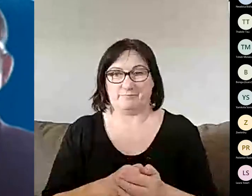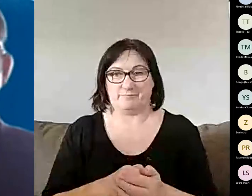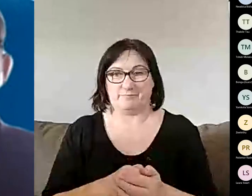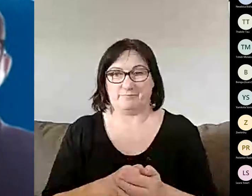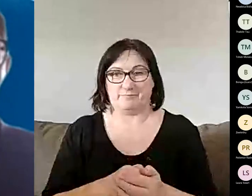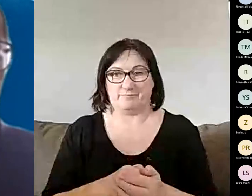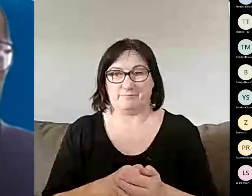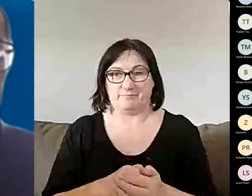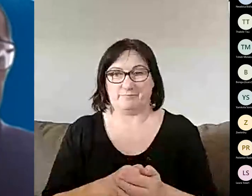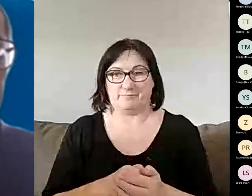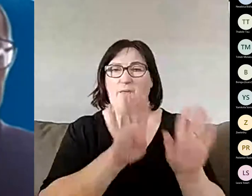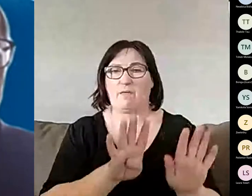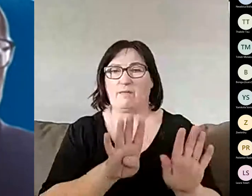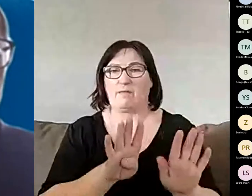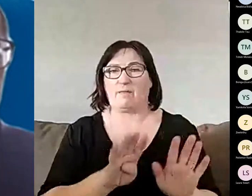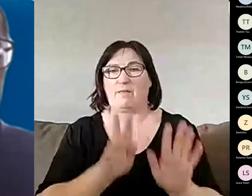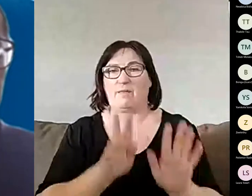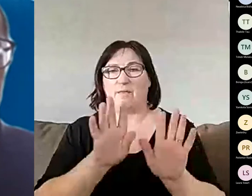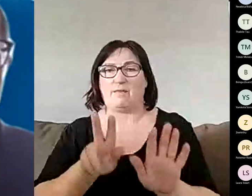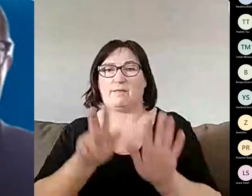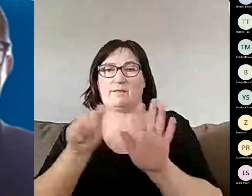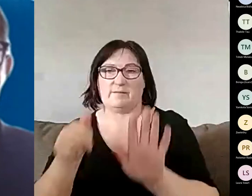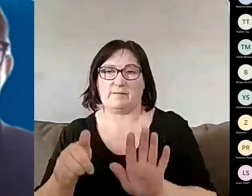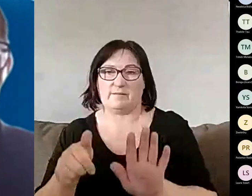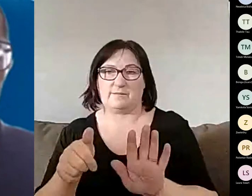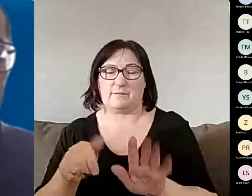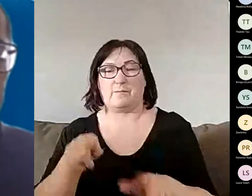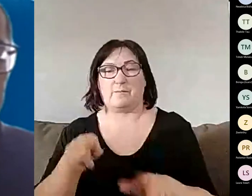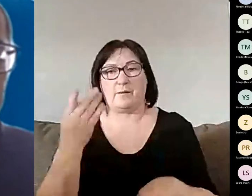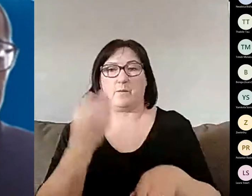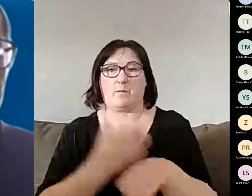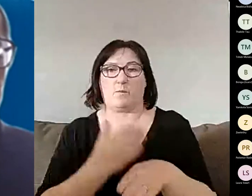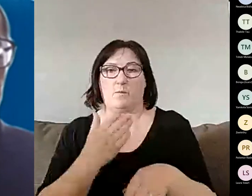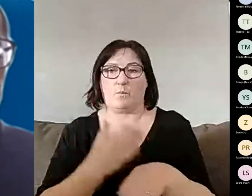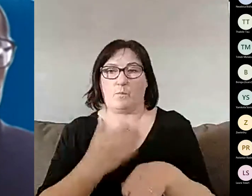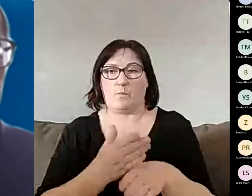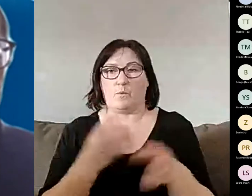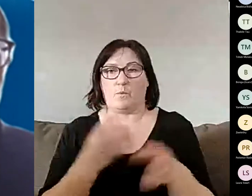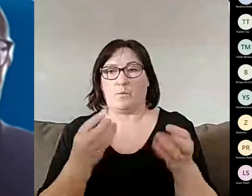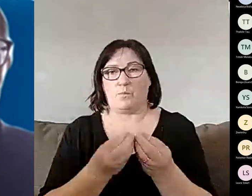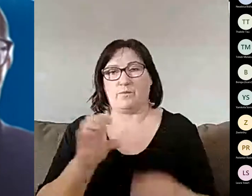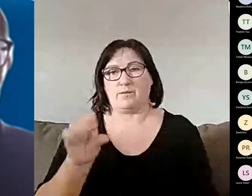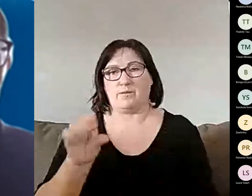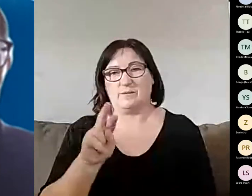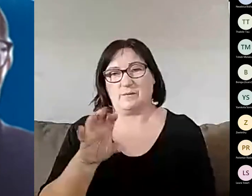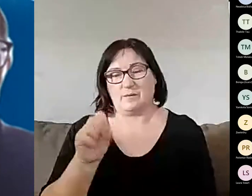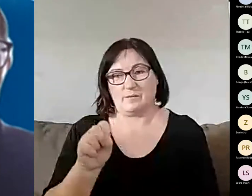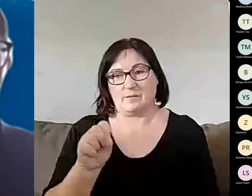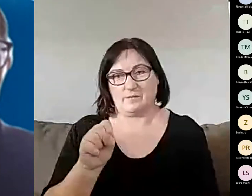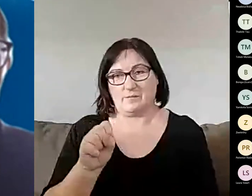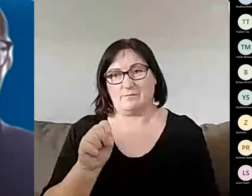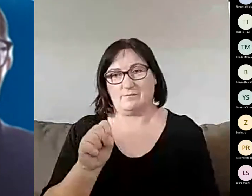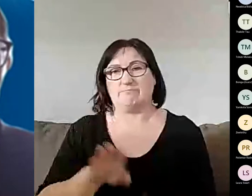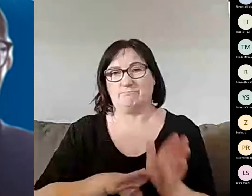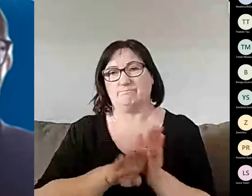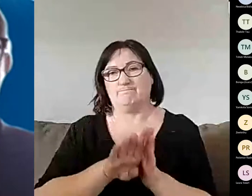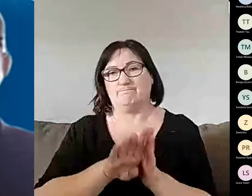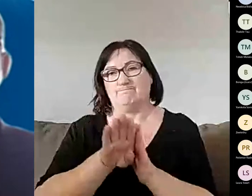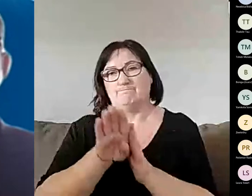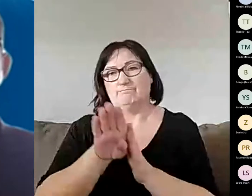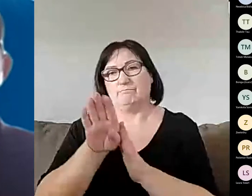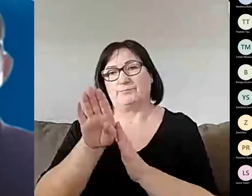a registry clerk in Pretoria. Due to her appetite for figures, she then moved on in SARS to work in the cash office doing